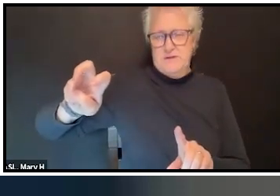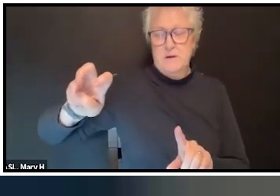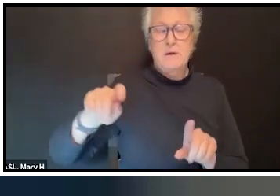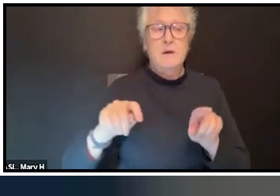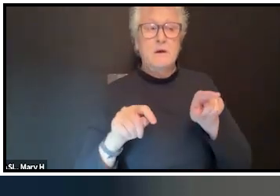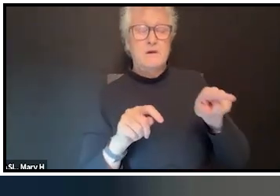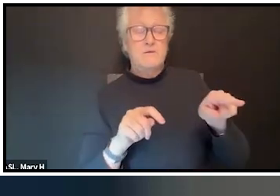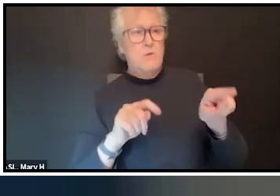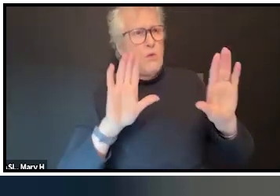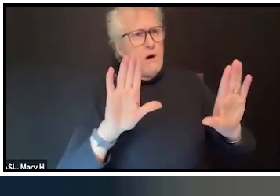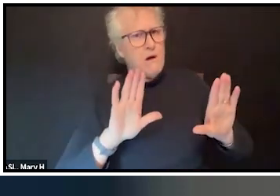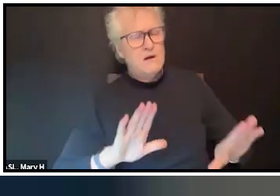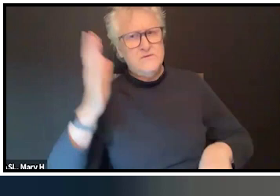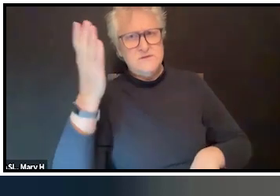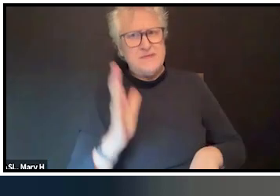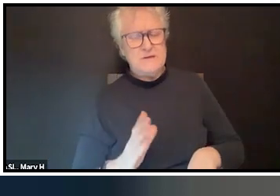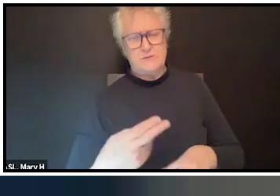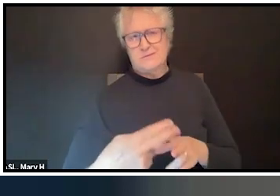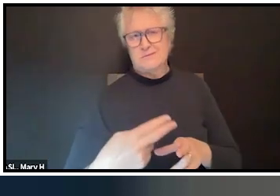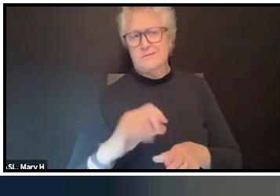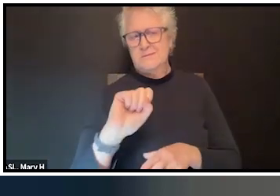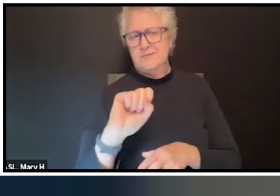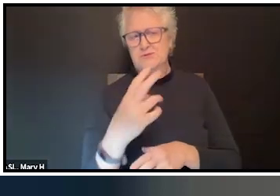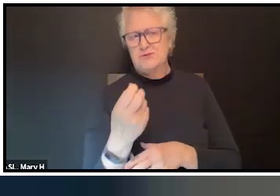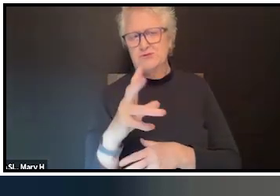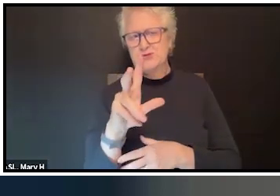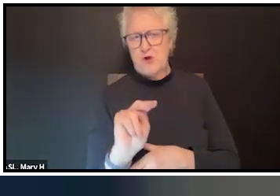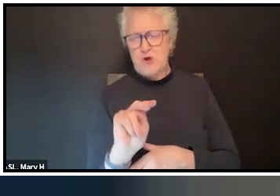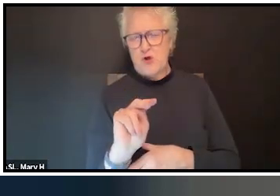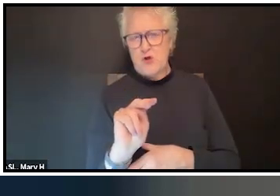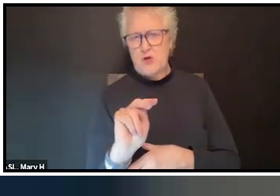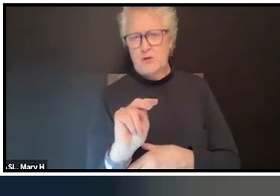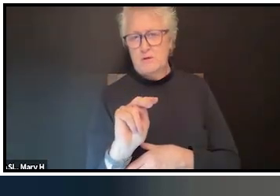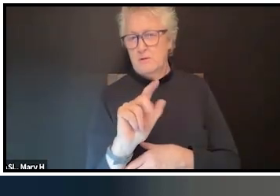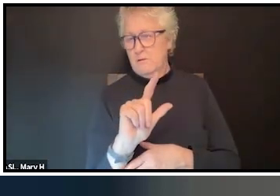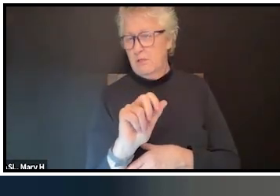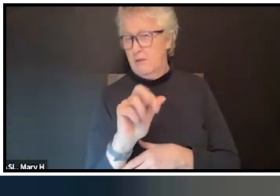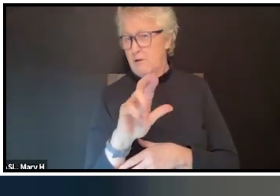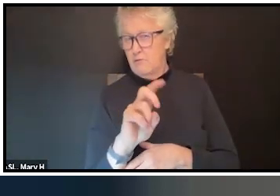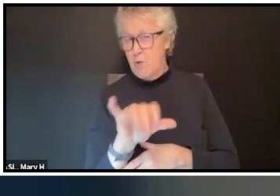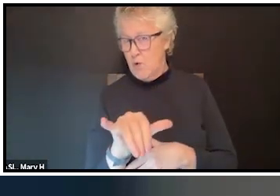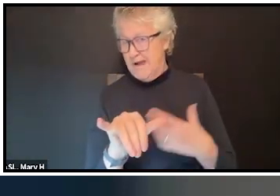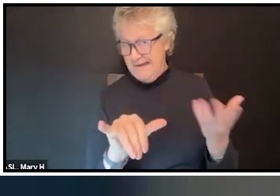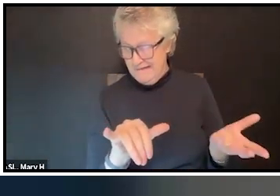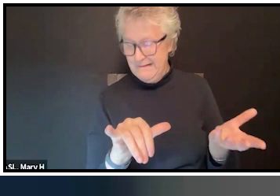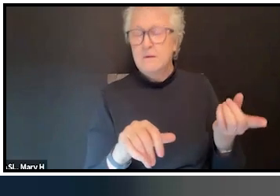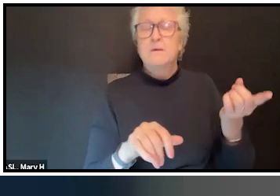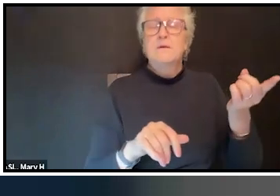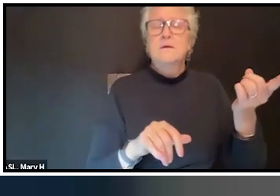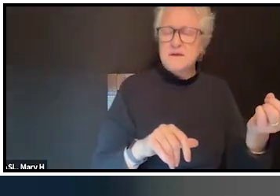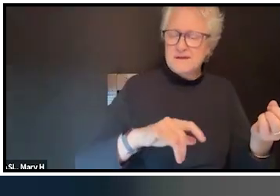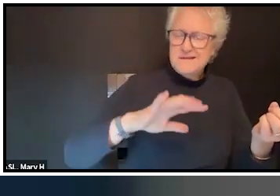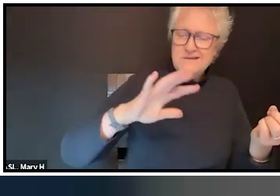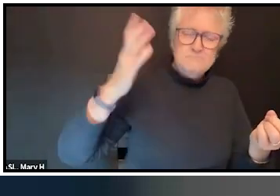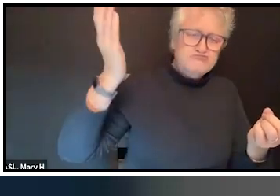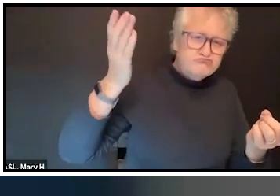name is Sean Roy, he is going to be facilitating a workshop for families on how to use the transition years in school to